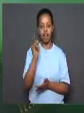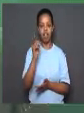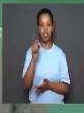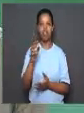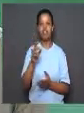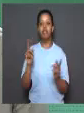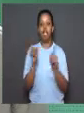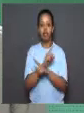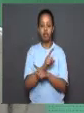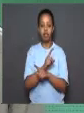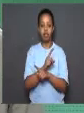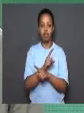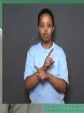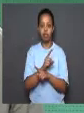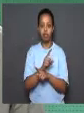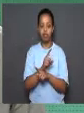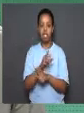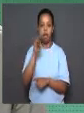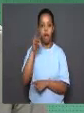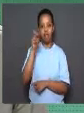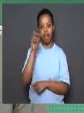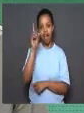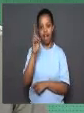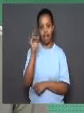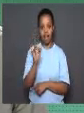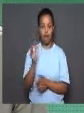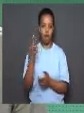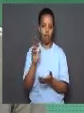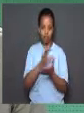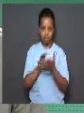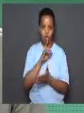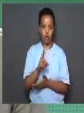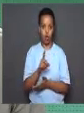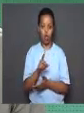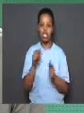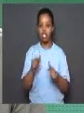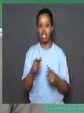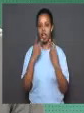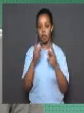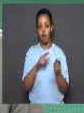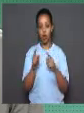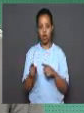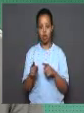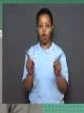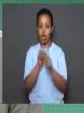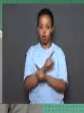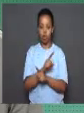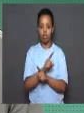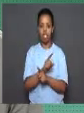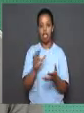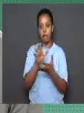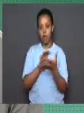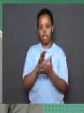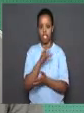crosses. Today, we are going to study the concepts of crossbreeding